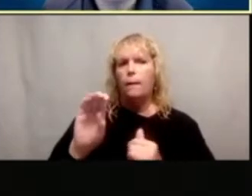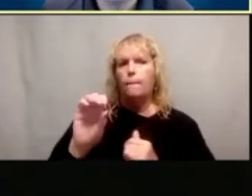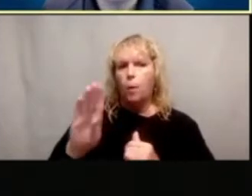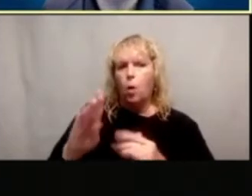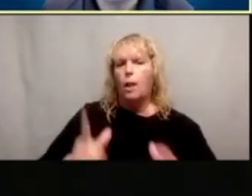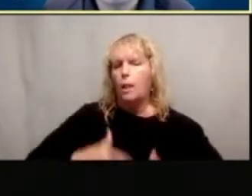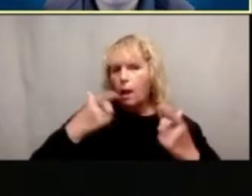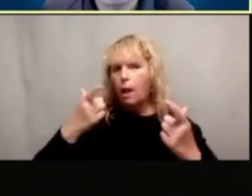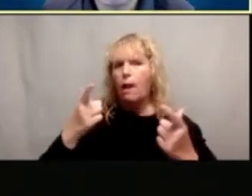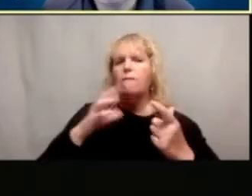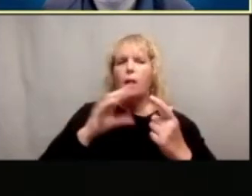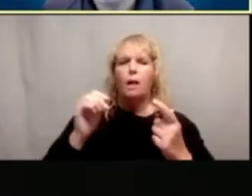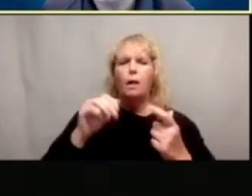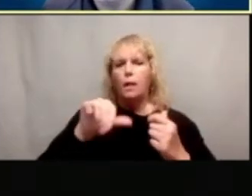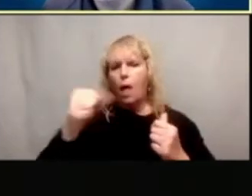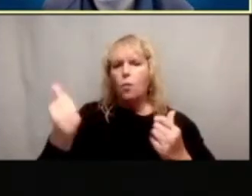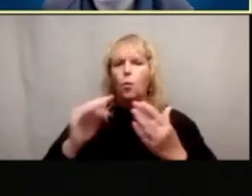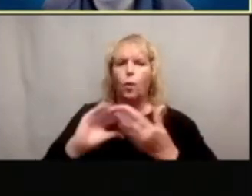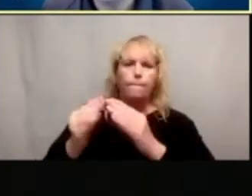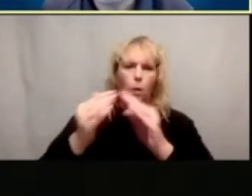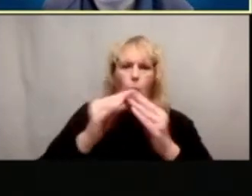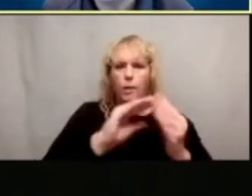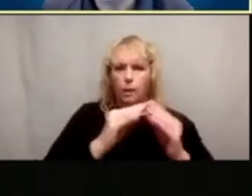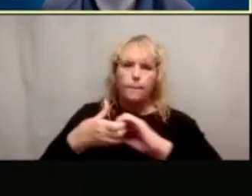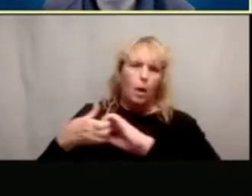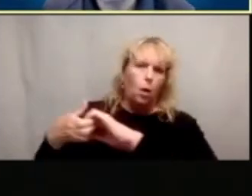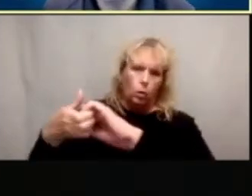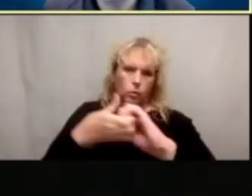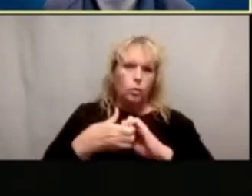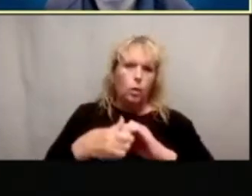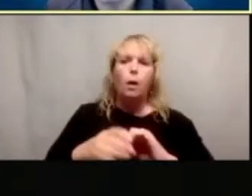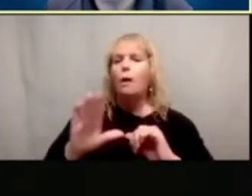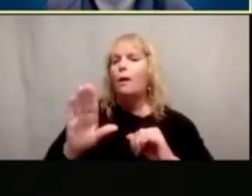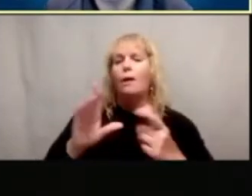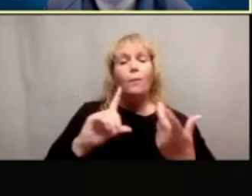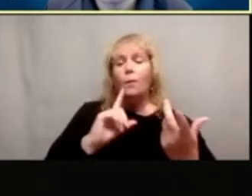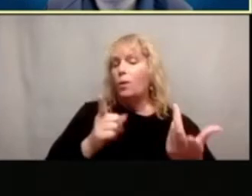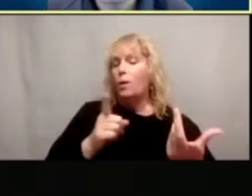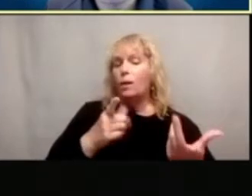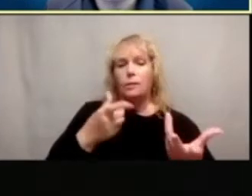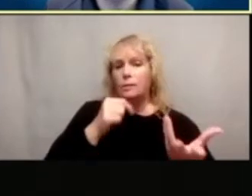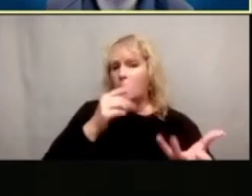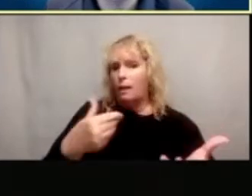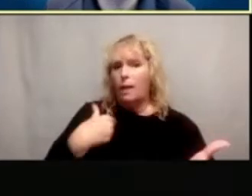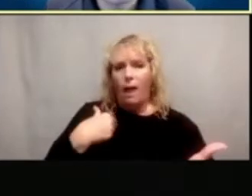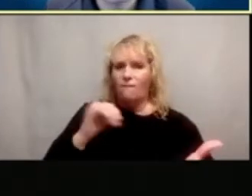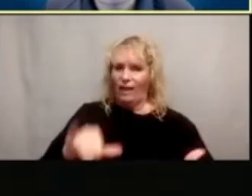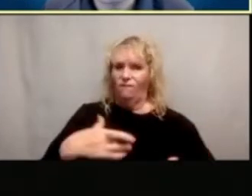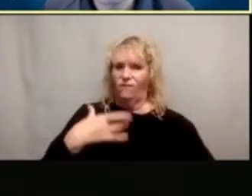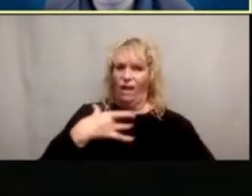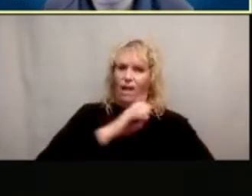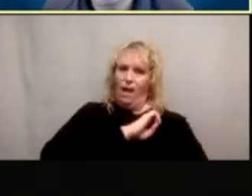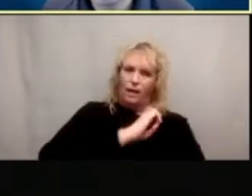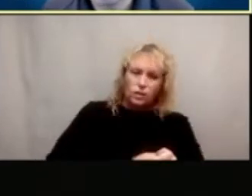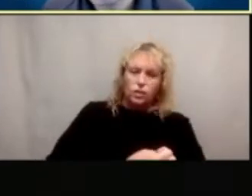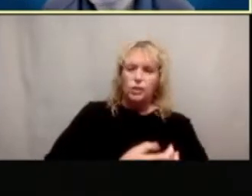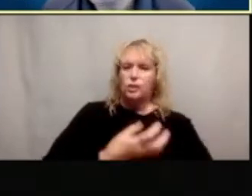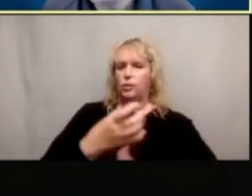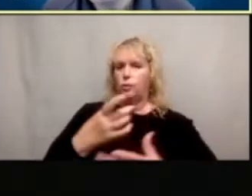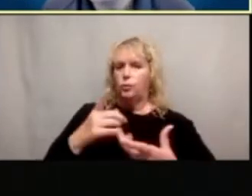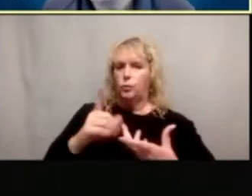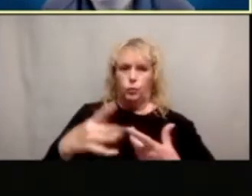partnering with other community groups, but really didn't have kind of the energy to scale this kind of content.